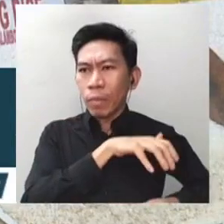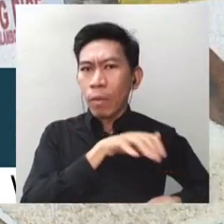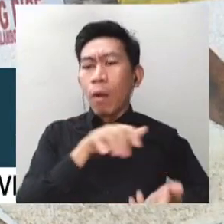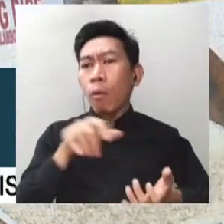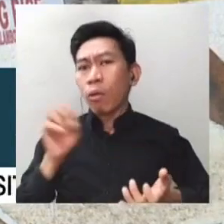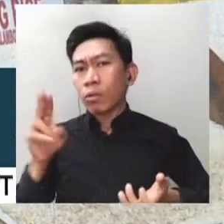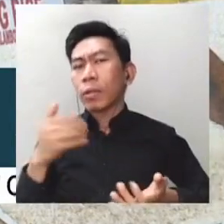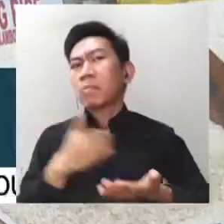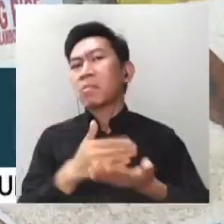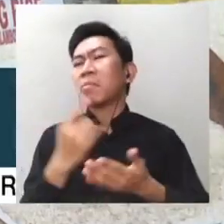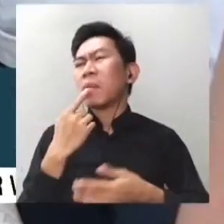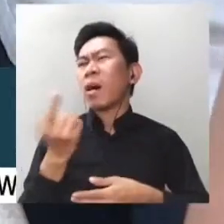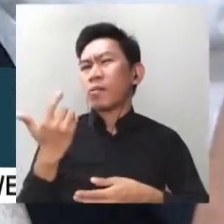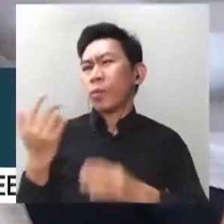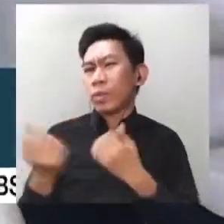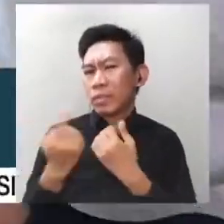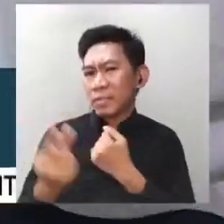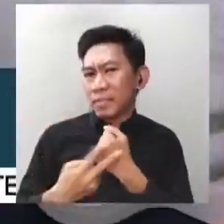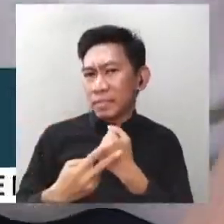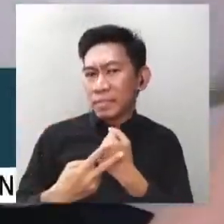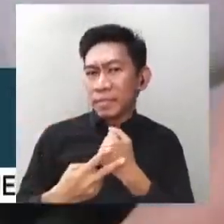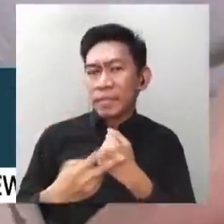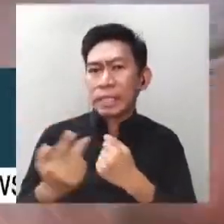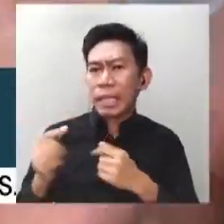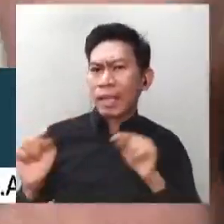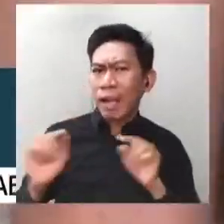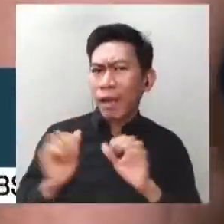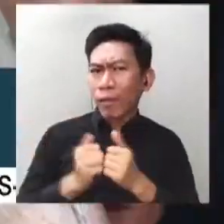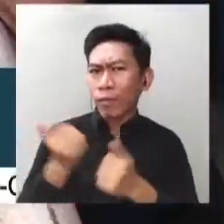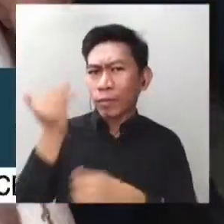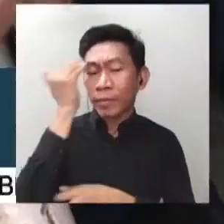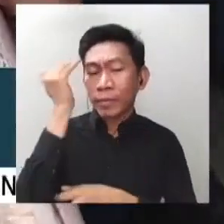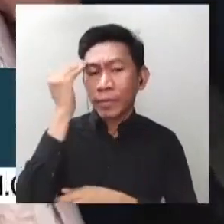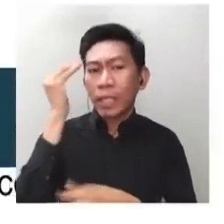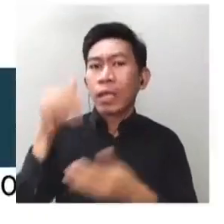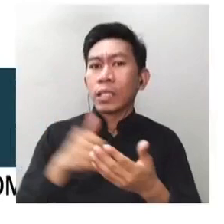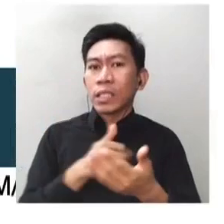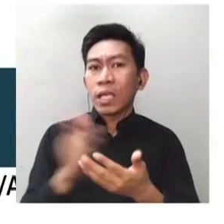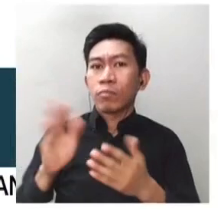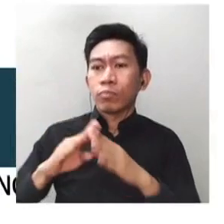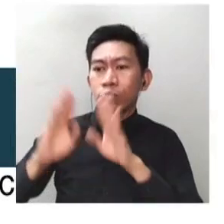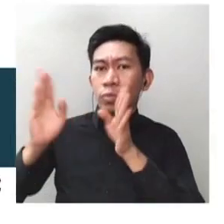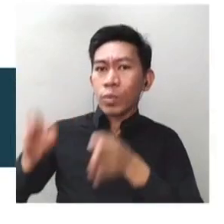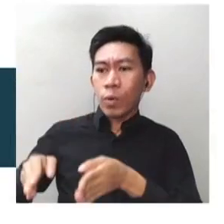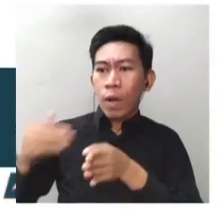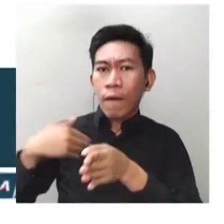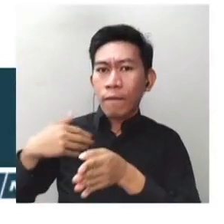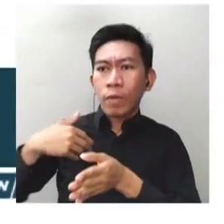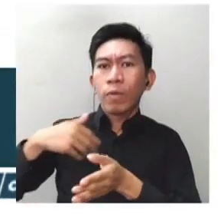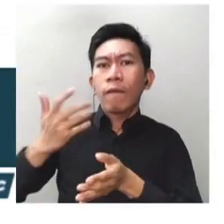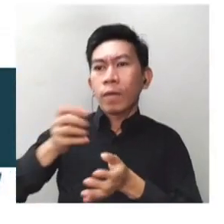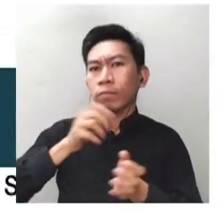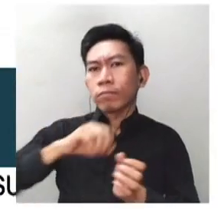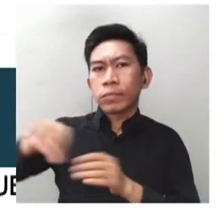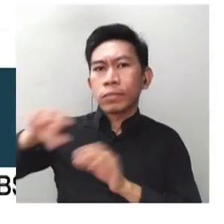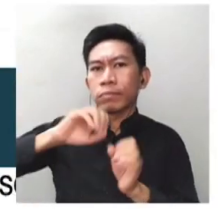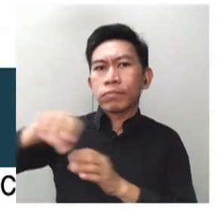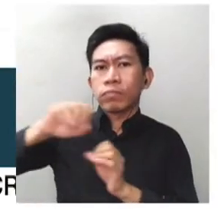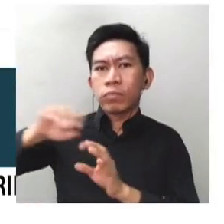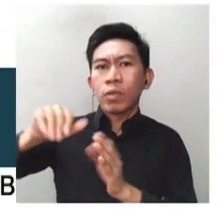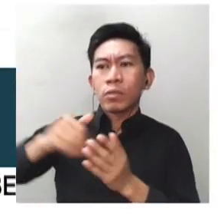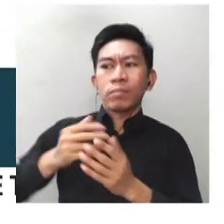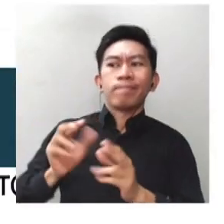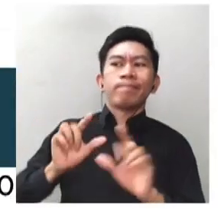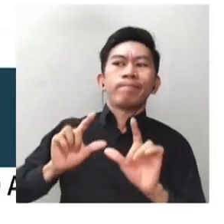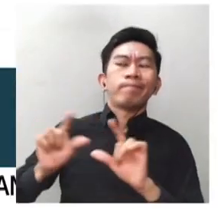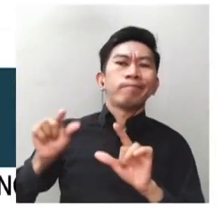for evidence that there's a lot of rice being stored in some warehouse and then say that's hoarding. As many people have expressed, the disappointment really is in that he was